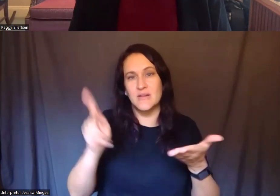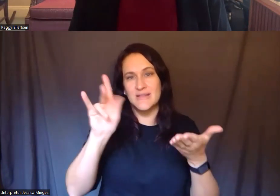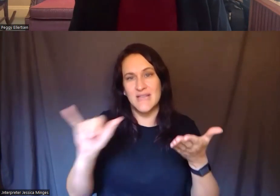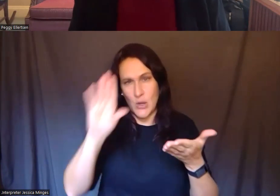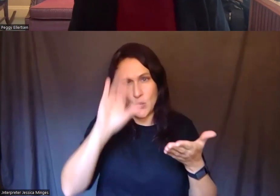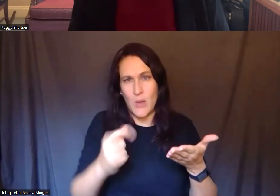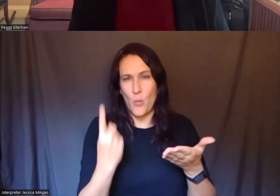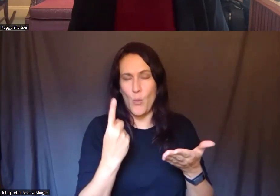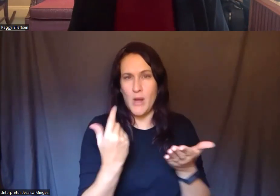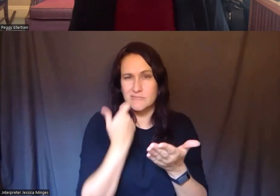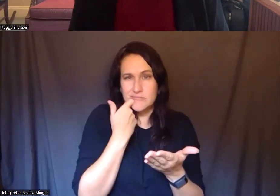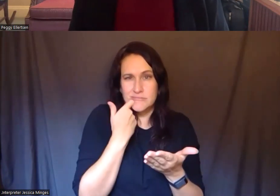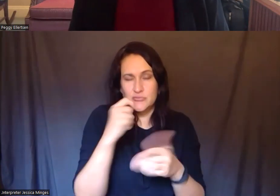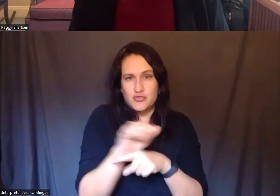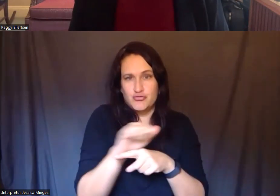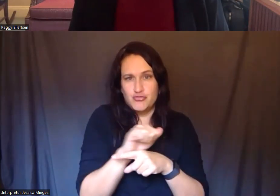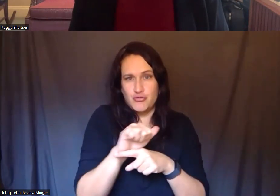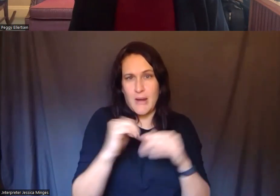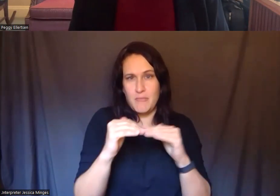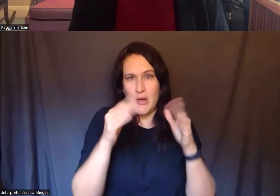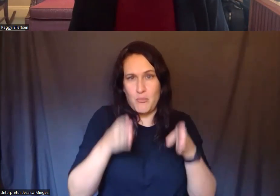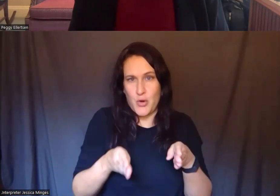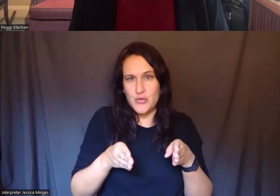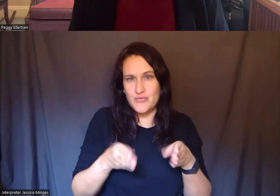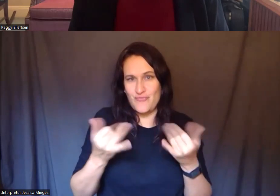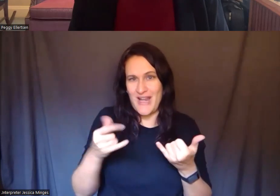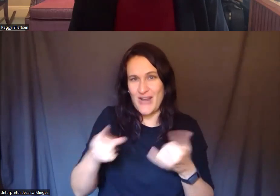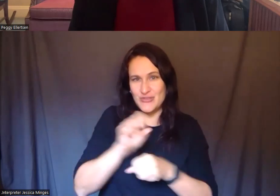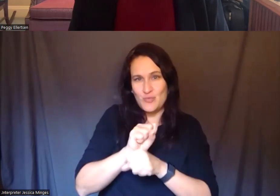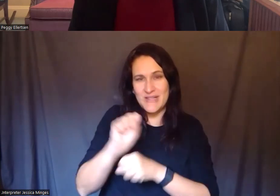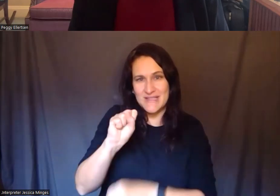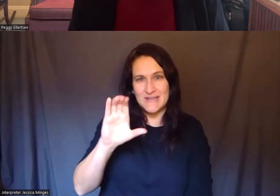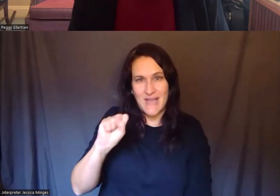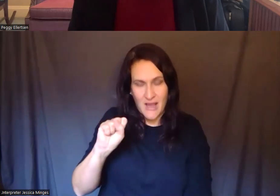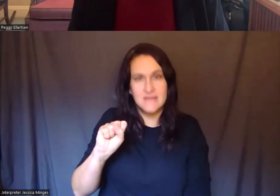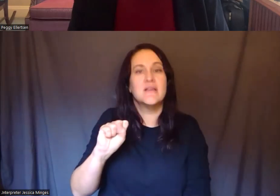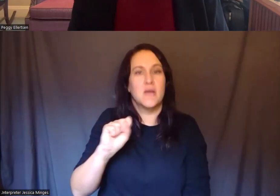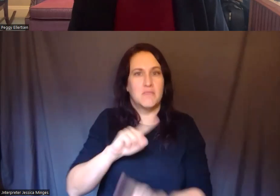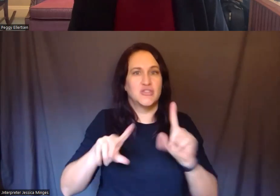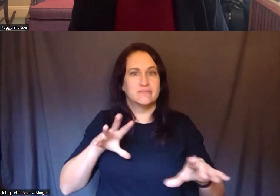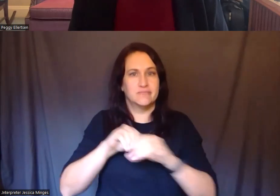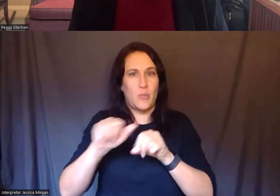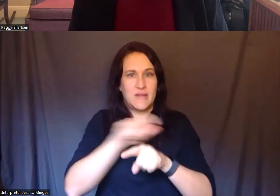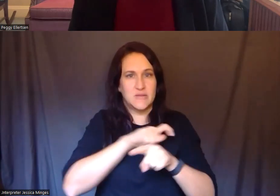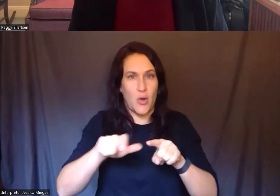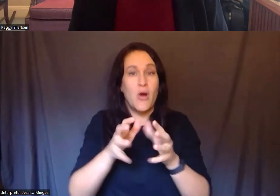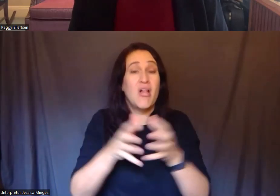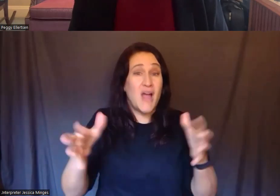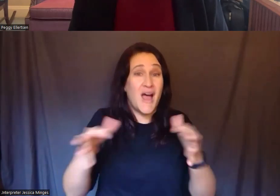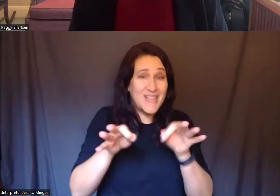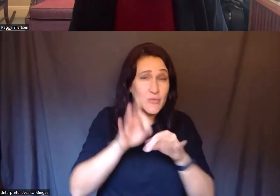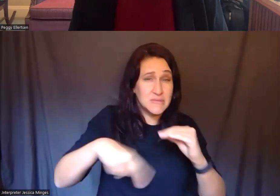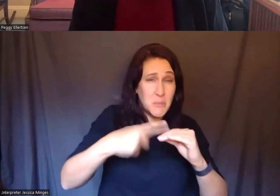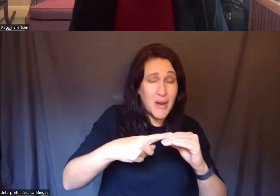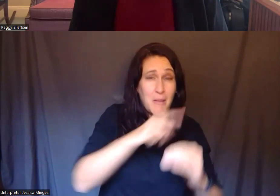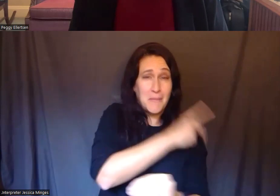trained peers is on the call. She's currently working at 7 counties. So lots of our language today was around